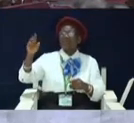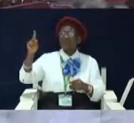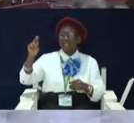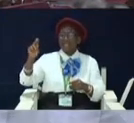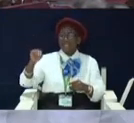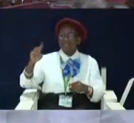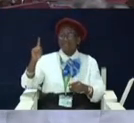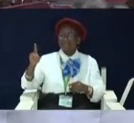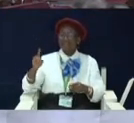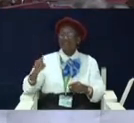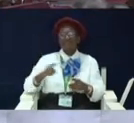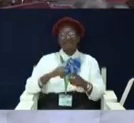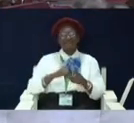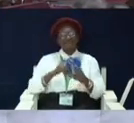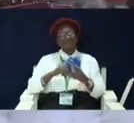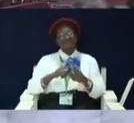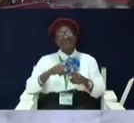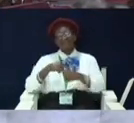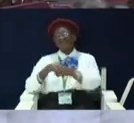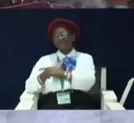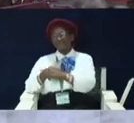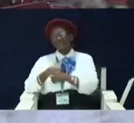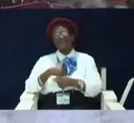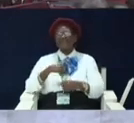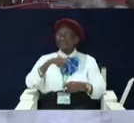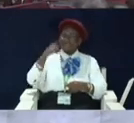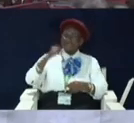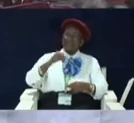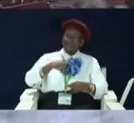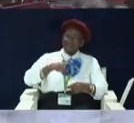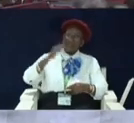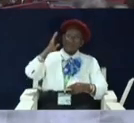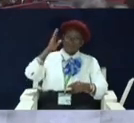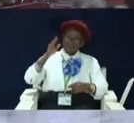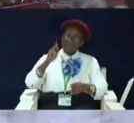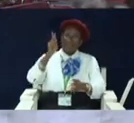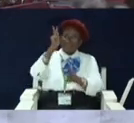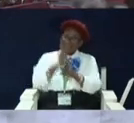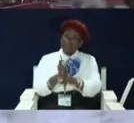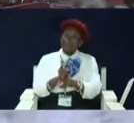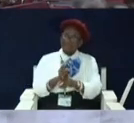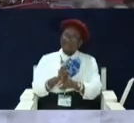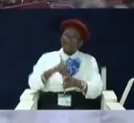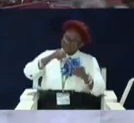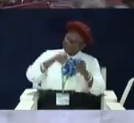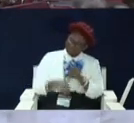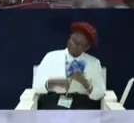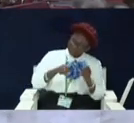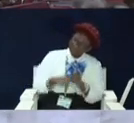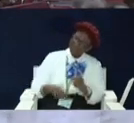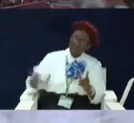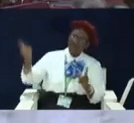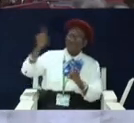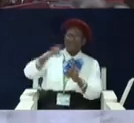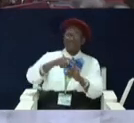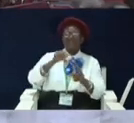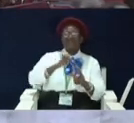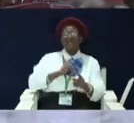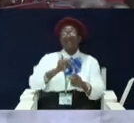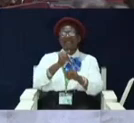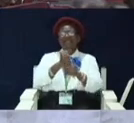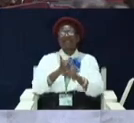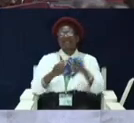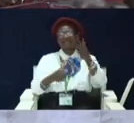keep digging till I get to oil. Emi wa so fun wi pe o emi o mo gbe titi won fi kan epo